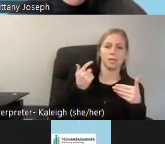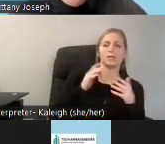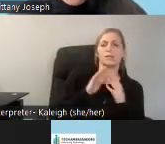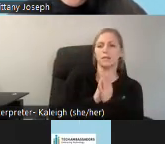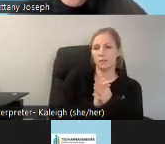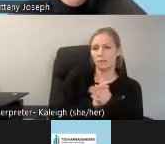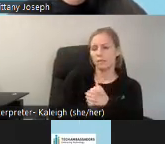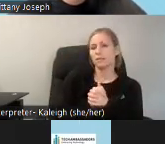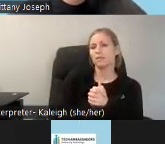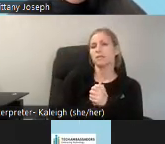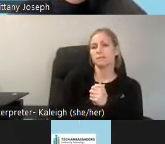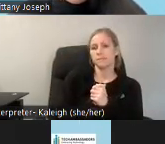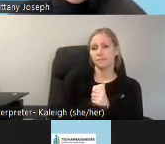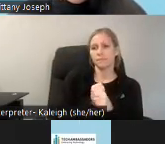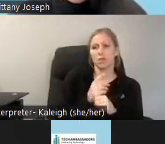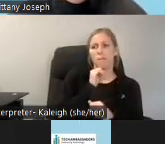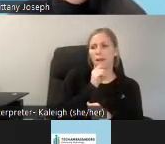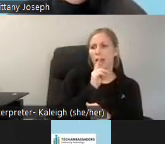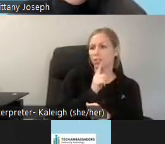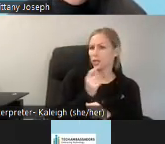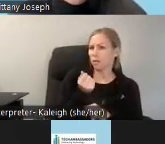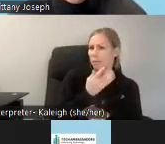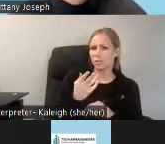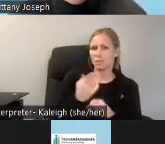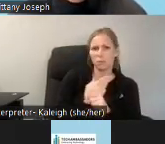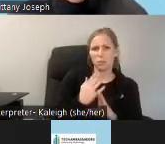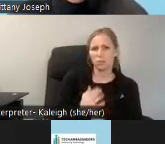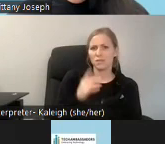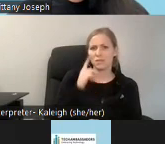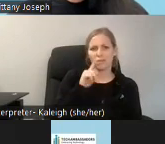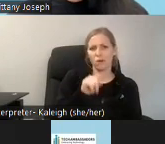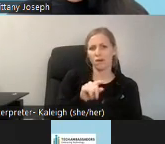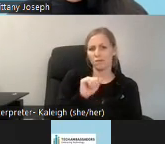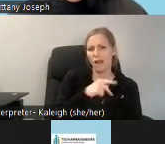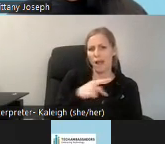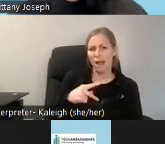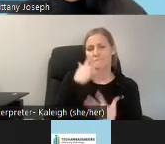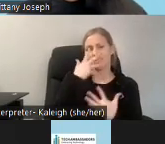believe that you can have multiple users on Tiimo, unfortunately.